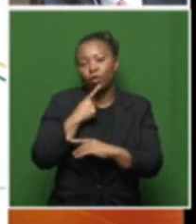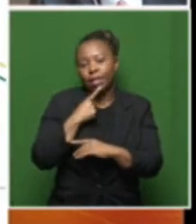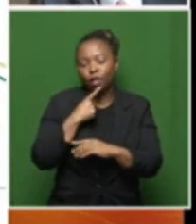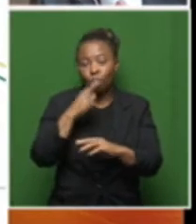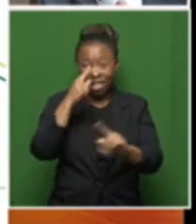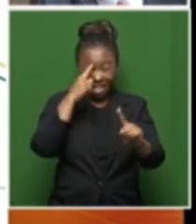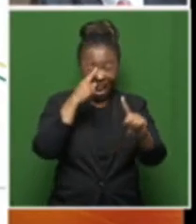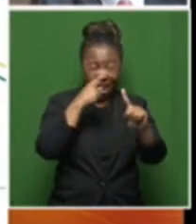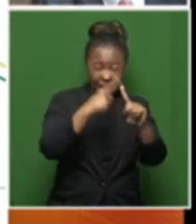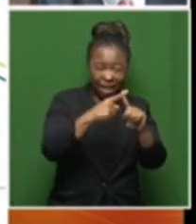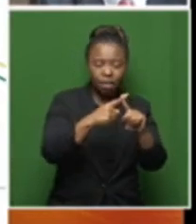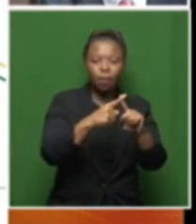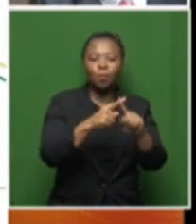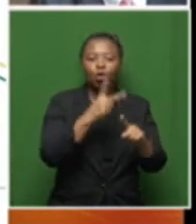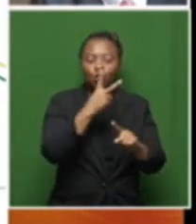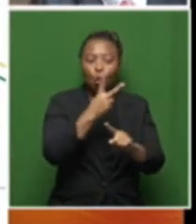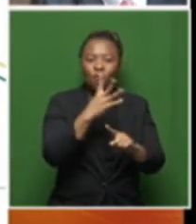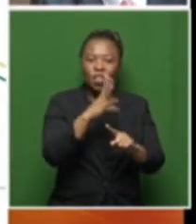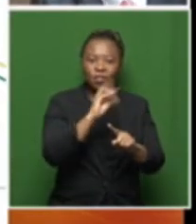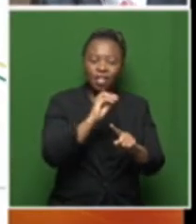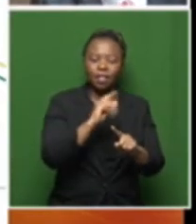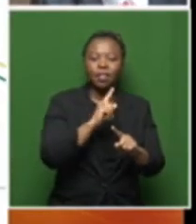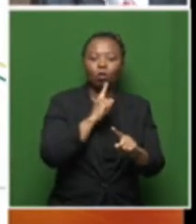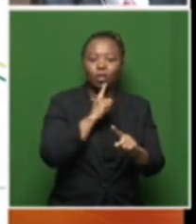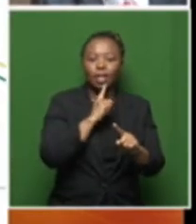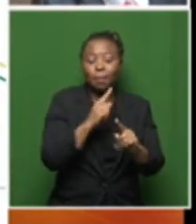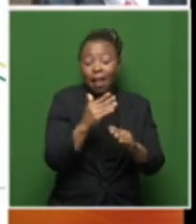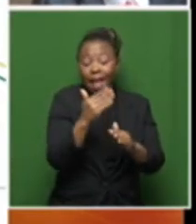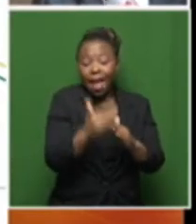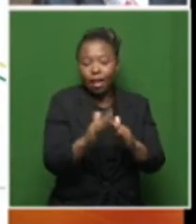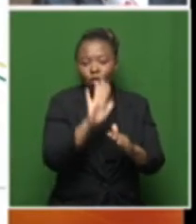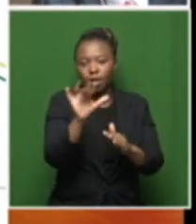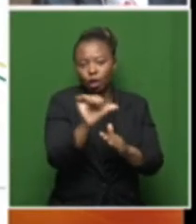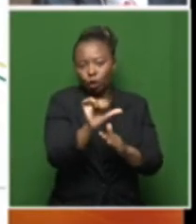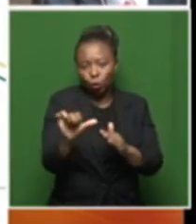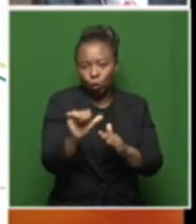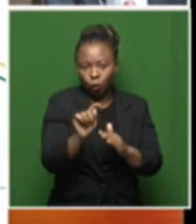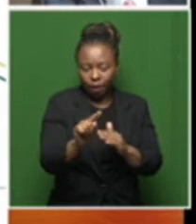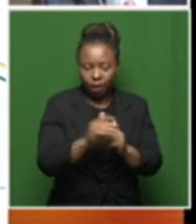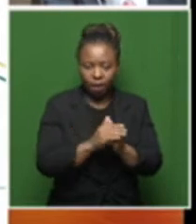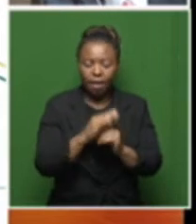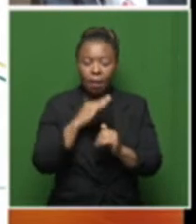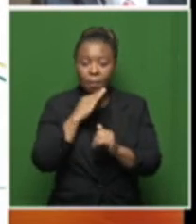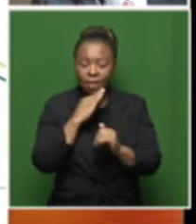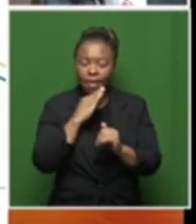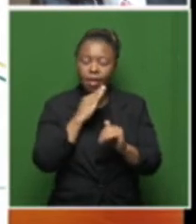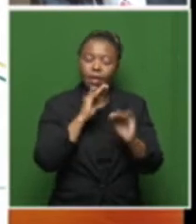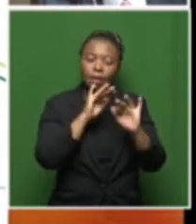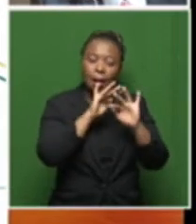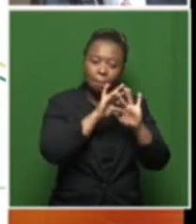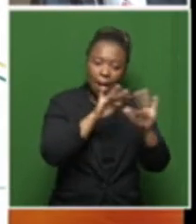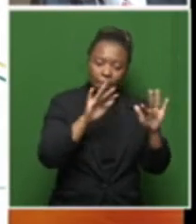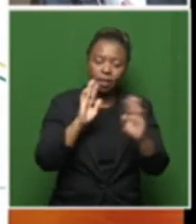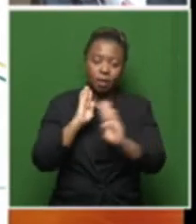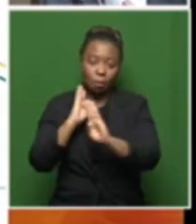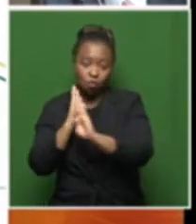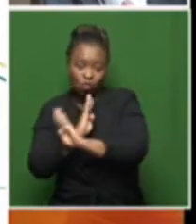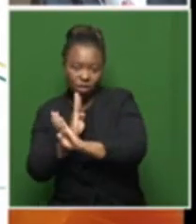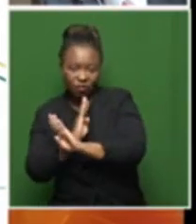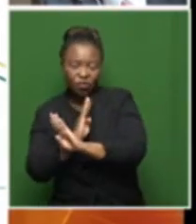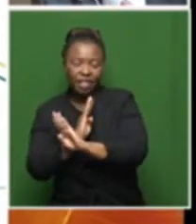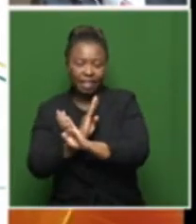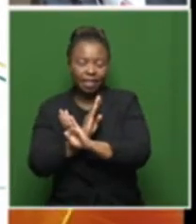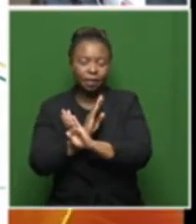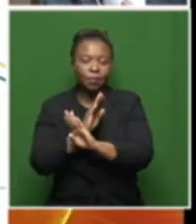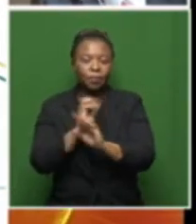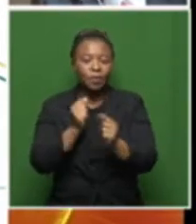to 250,000 by the end of next week. And that means that all the private and public vaccination